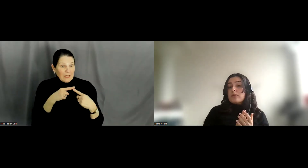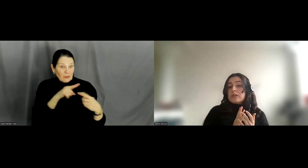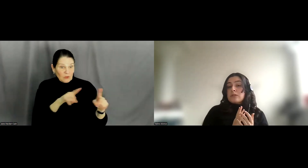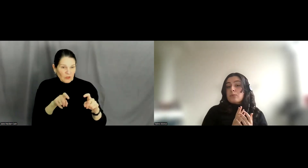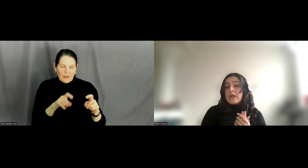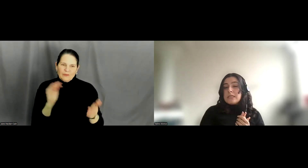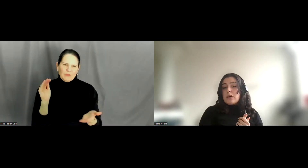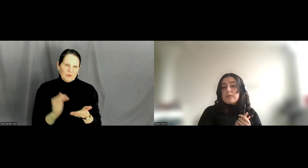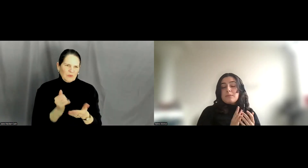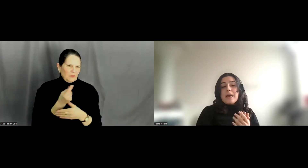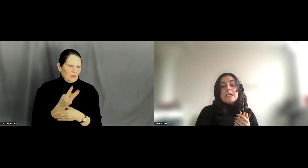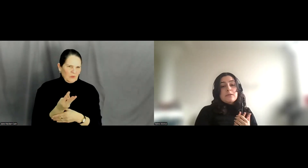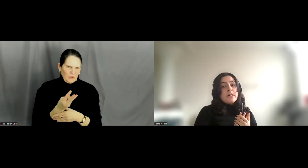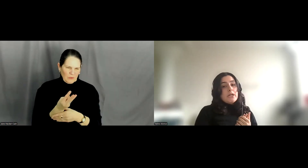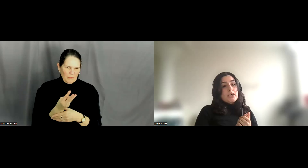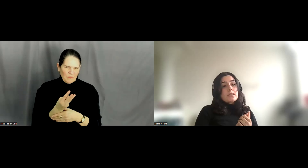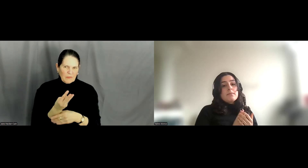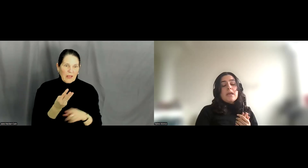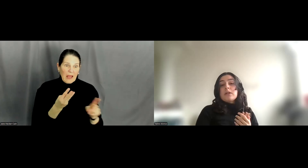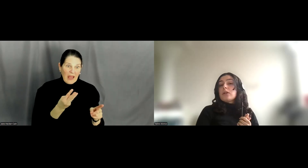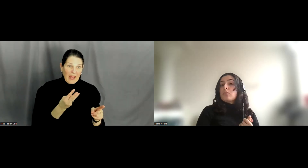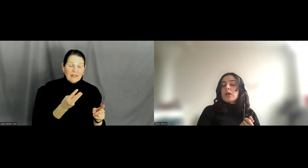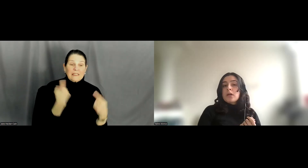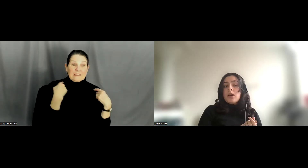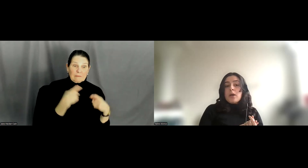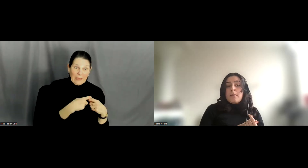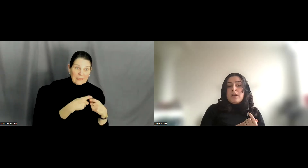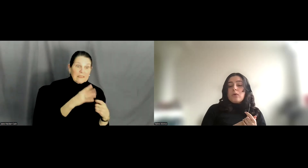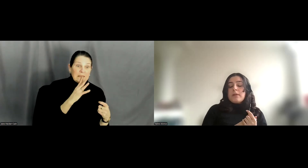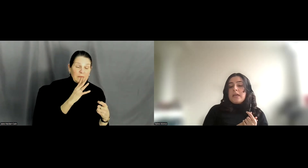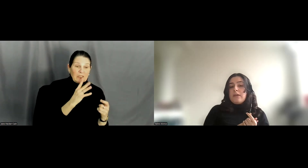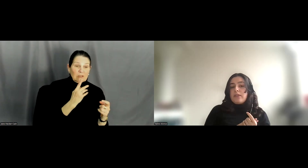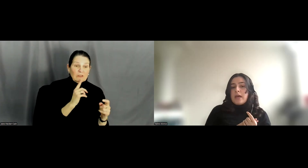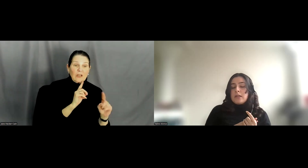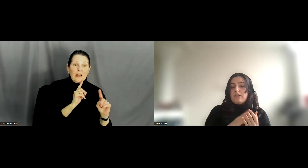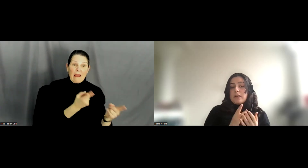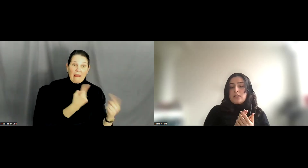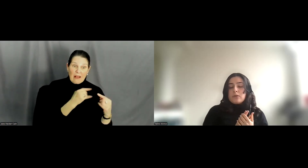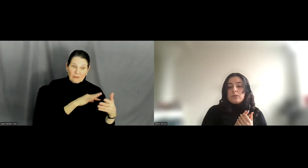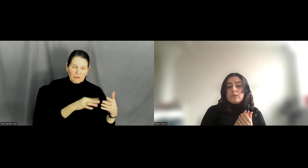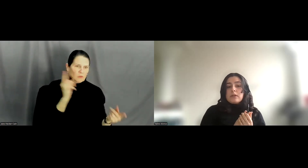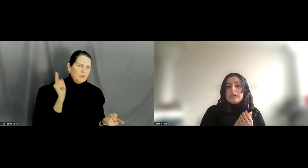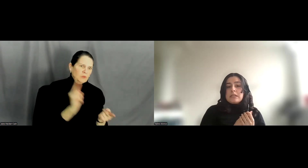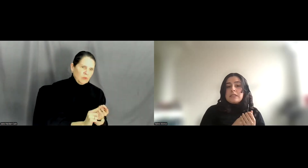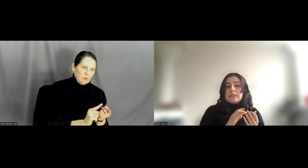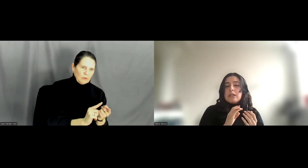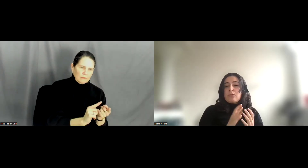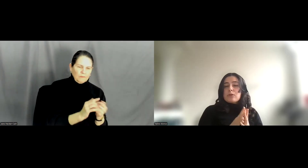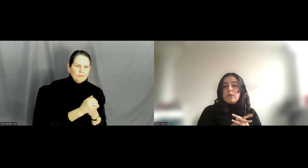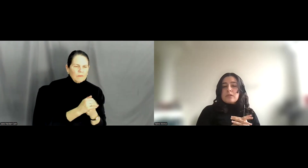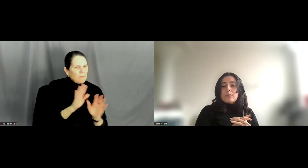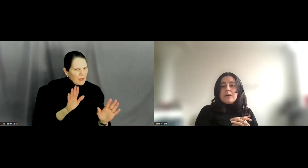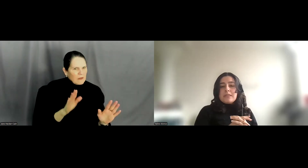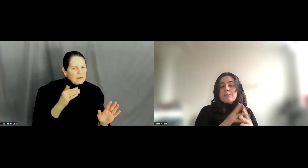and responses rates of Spanish speakers may be lower. But we believe that even though these